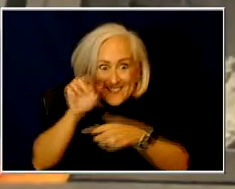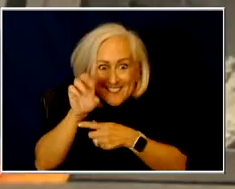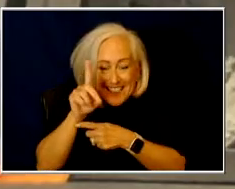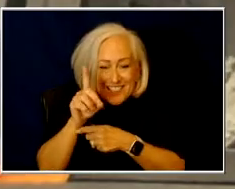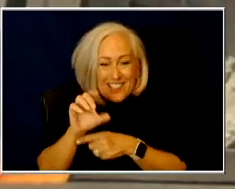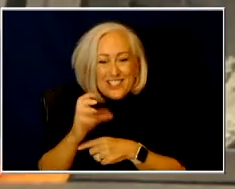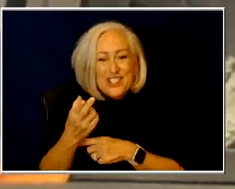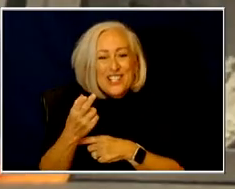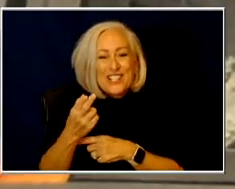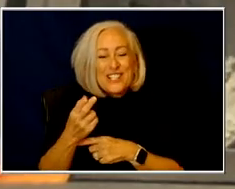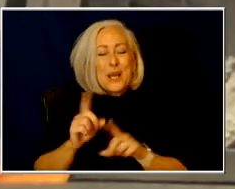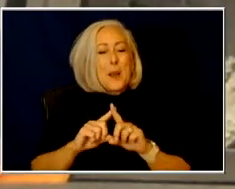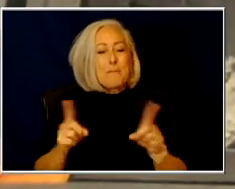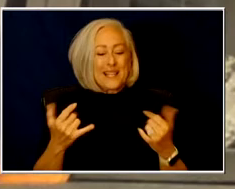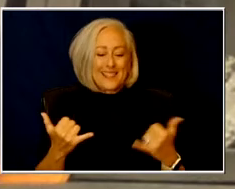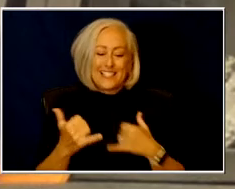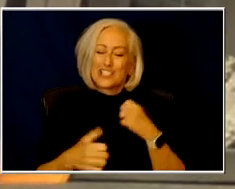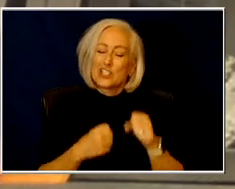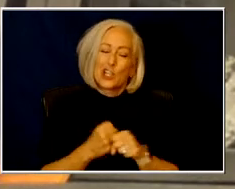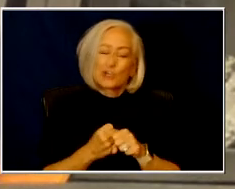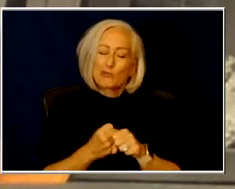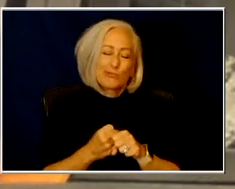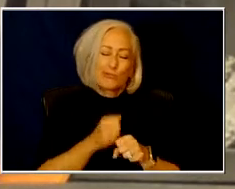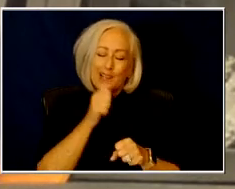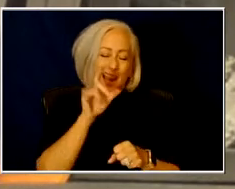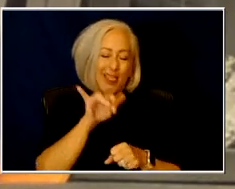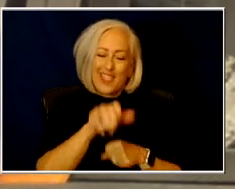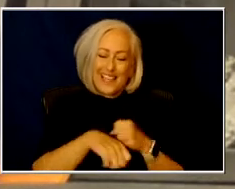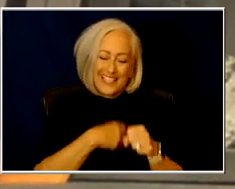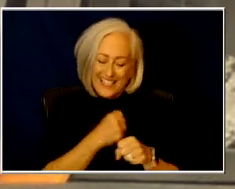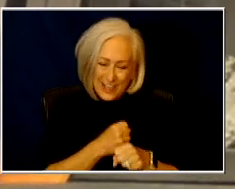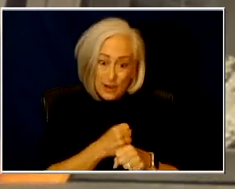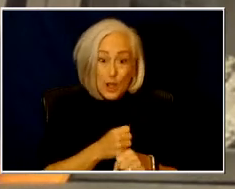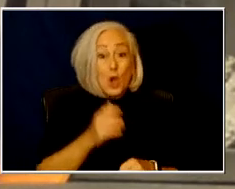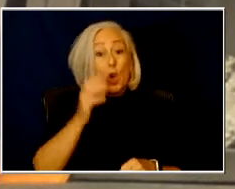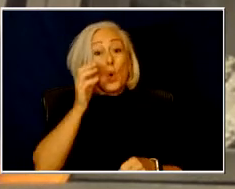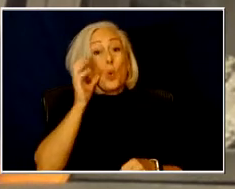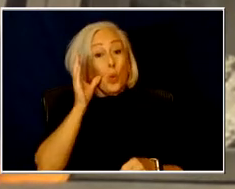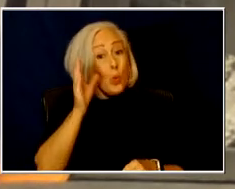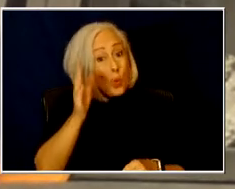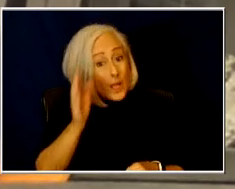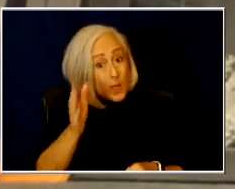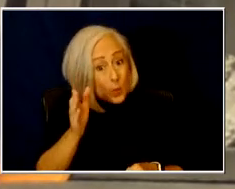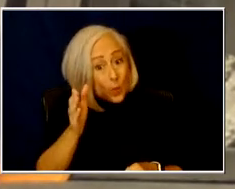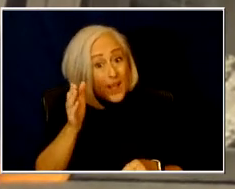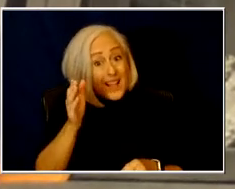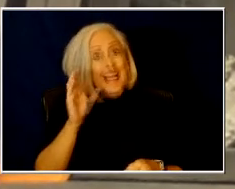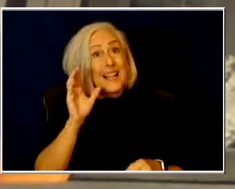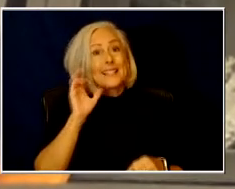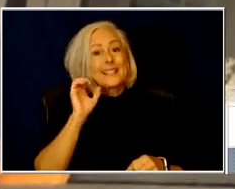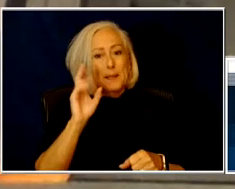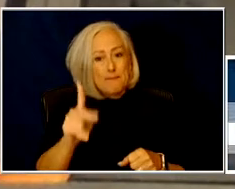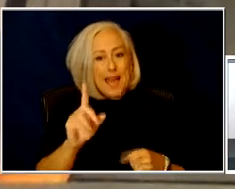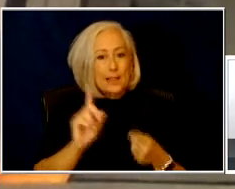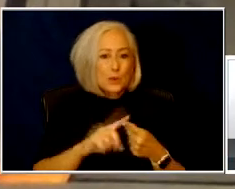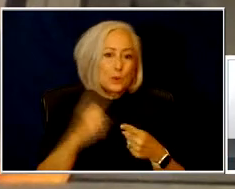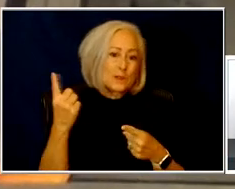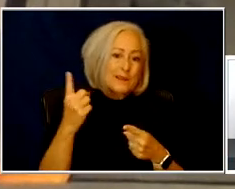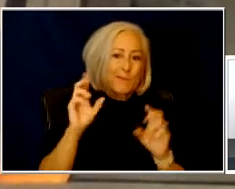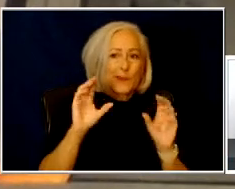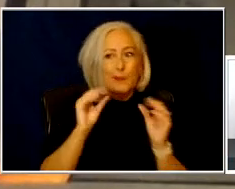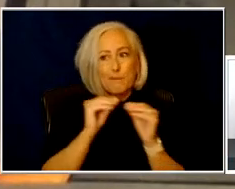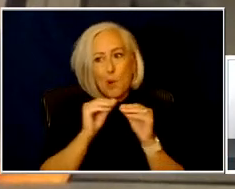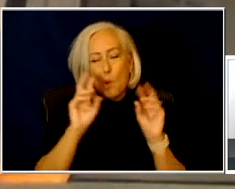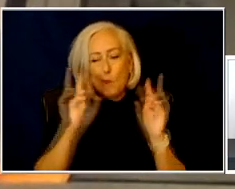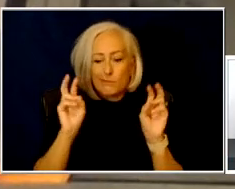guess is this year will not be that year but in the we will get back we will get back to something more normal but I